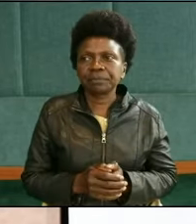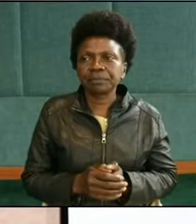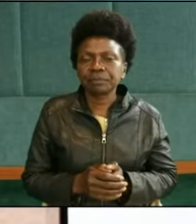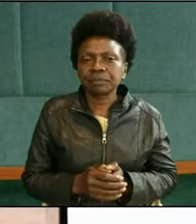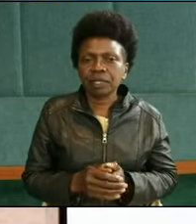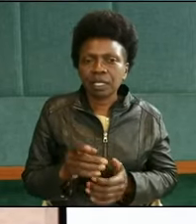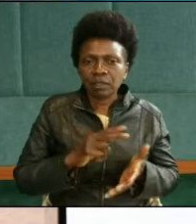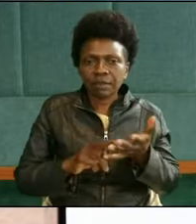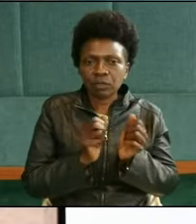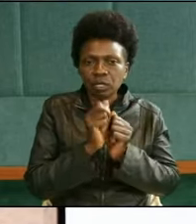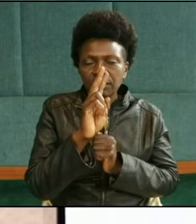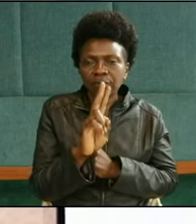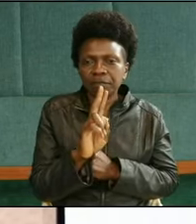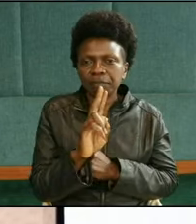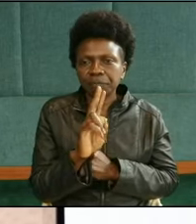That is verse 12.